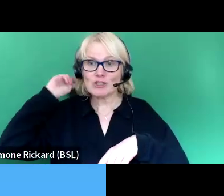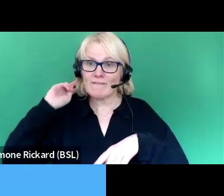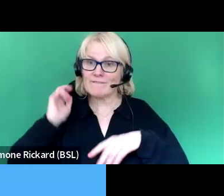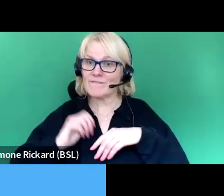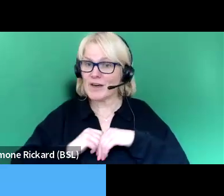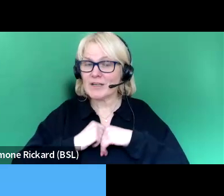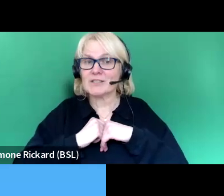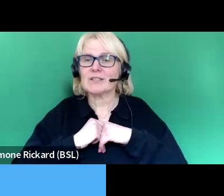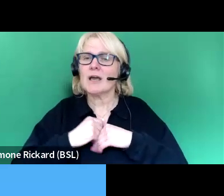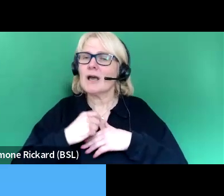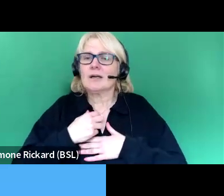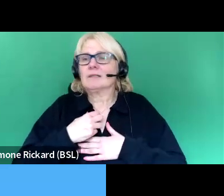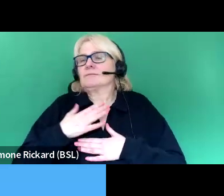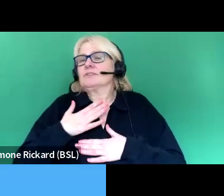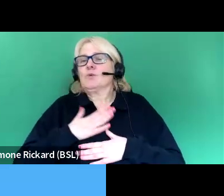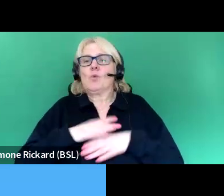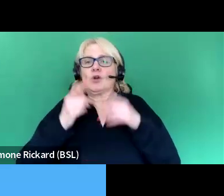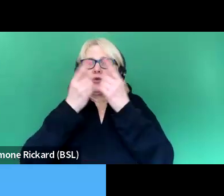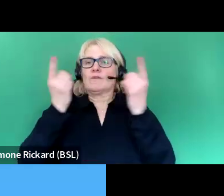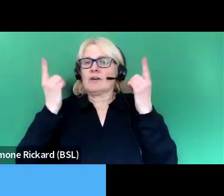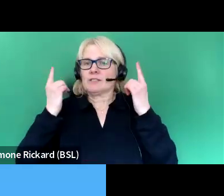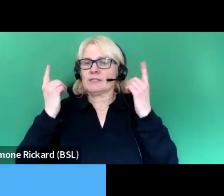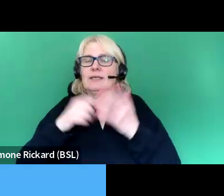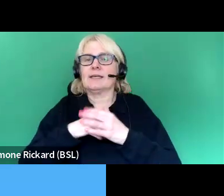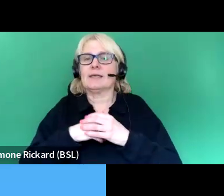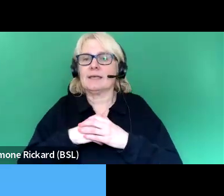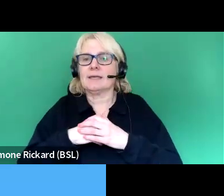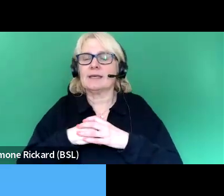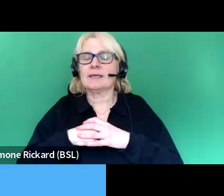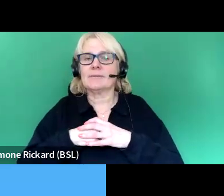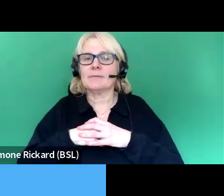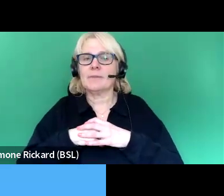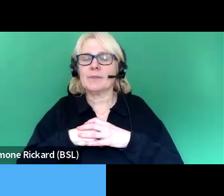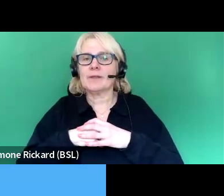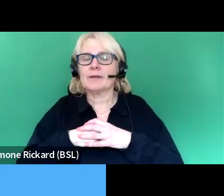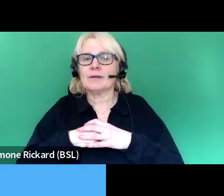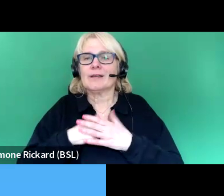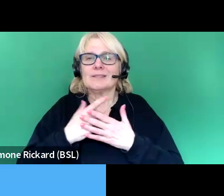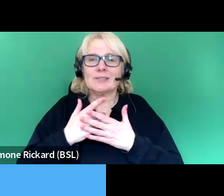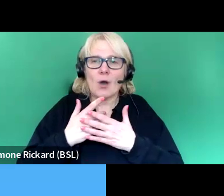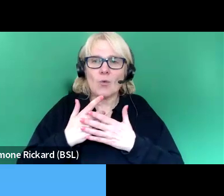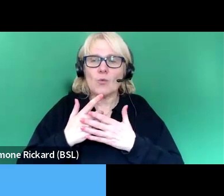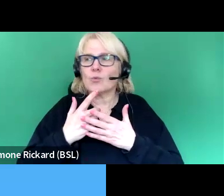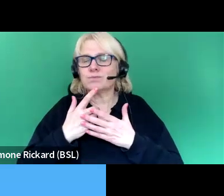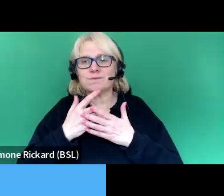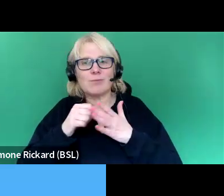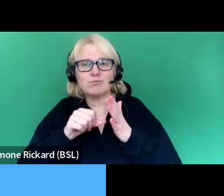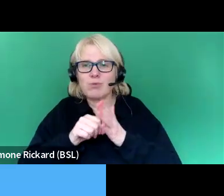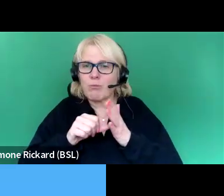who'd chosen not to go to university, and subsequently could not get jobs